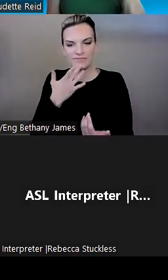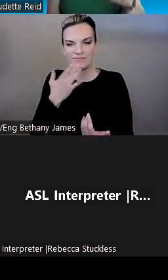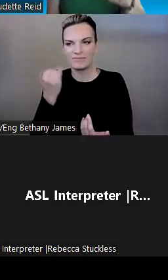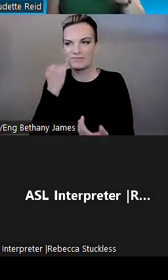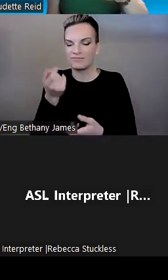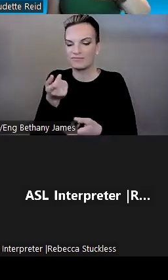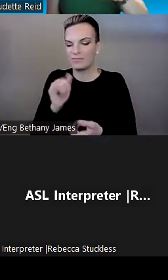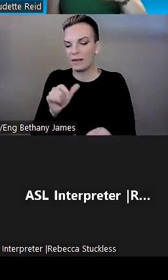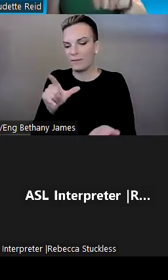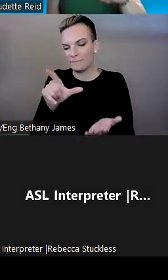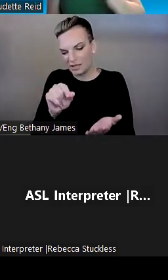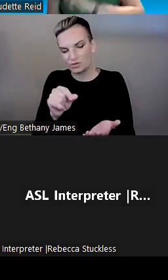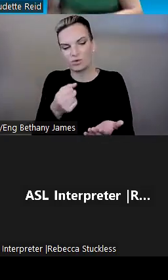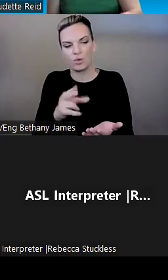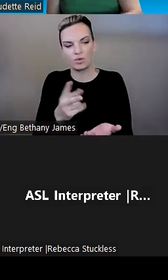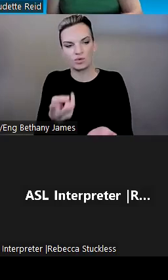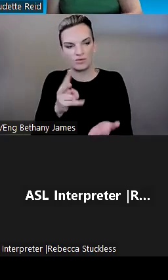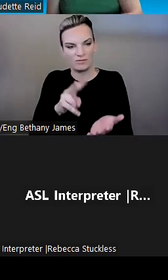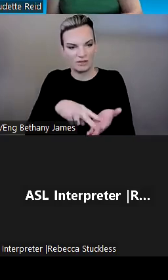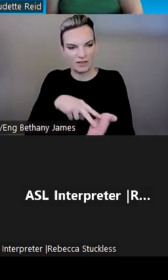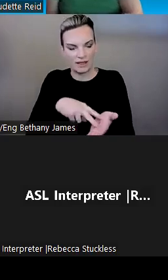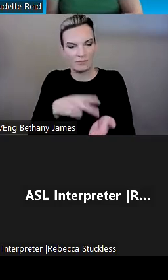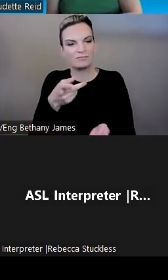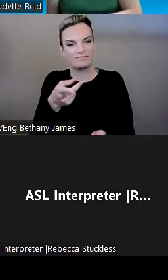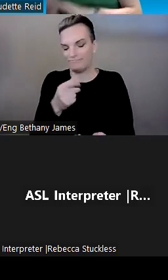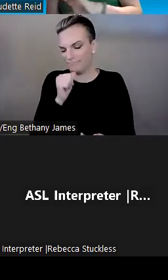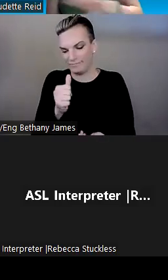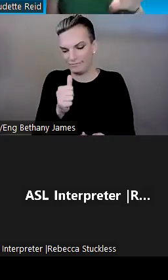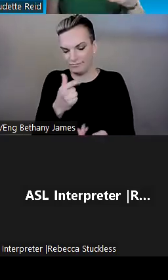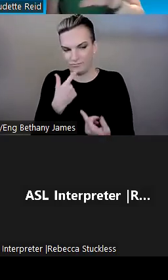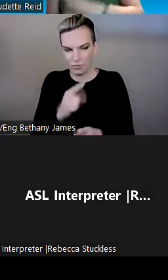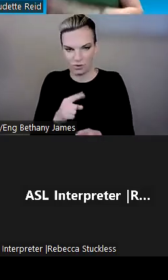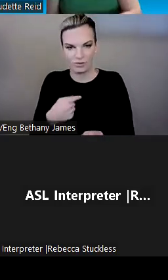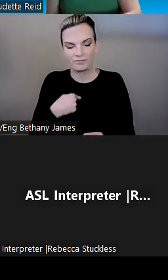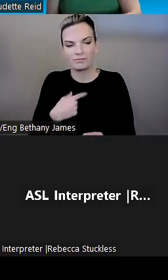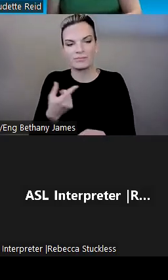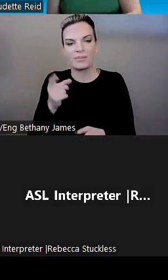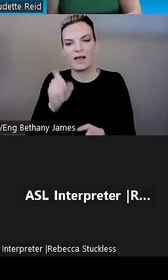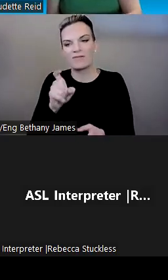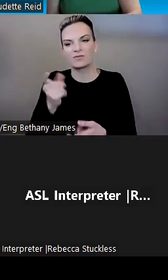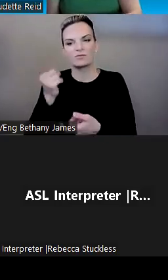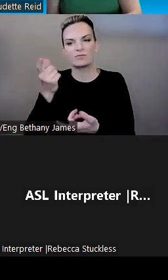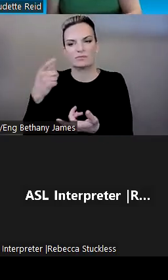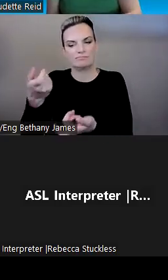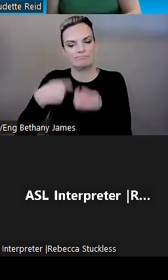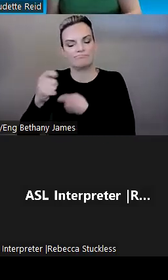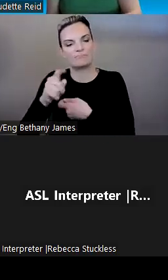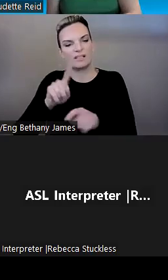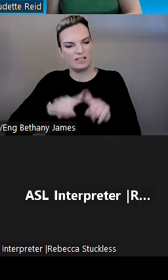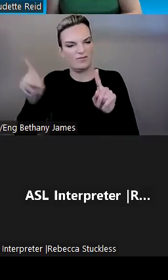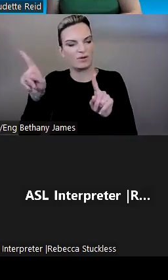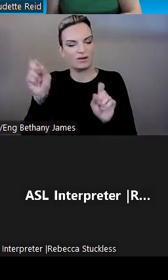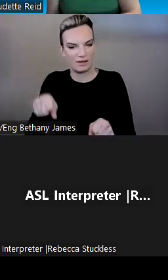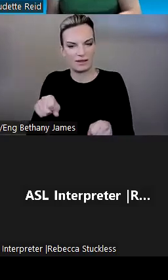gestures like pinch or two-finger tap don't work for you, swap them out with a gesture that does work for you,